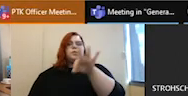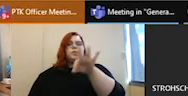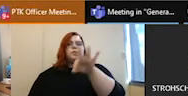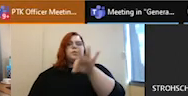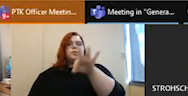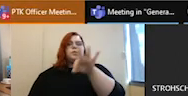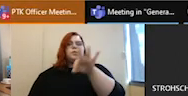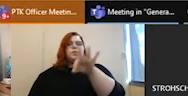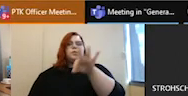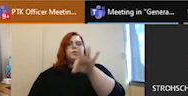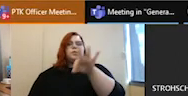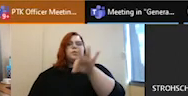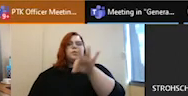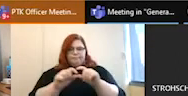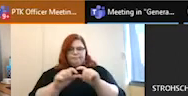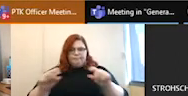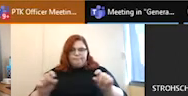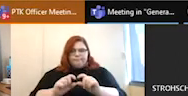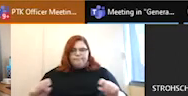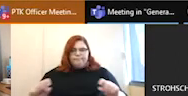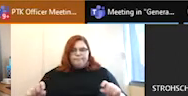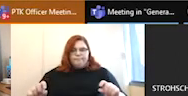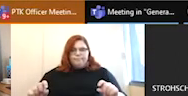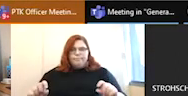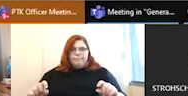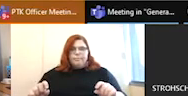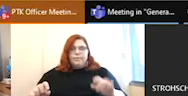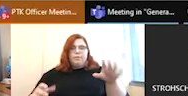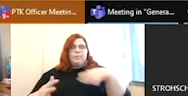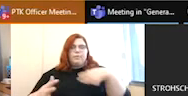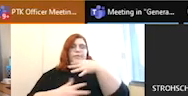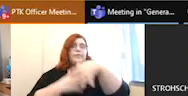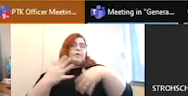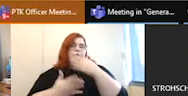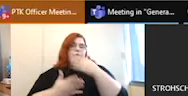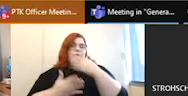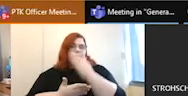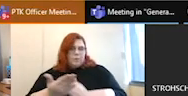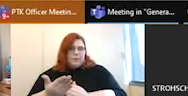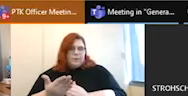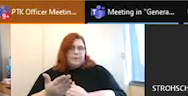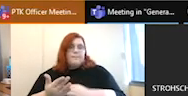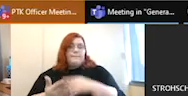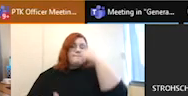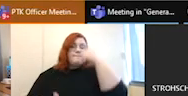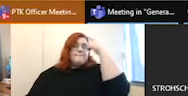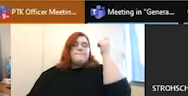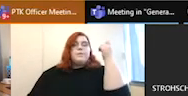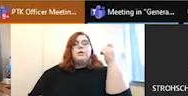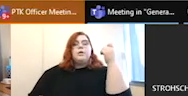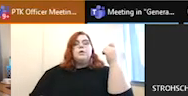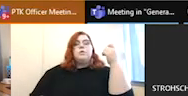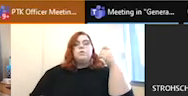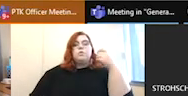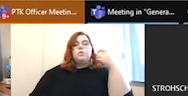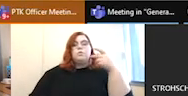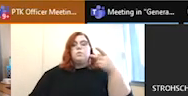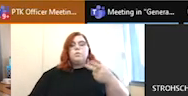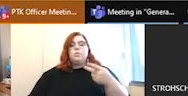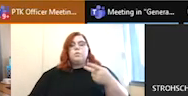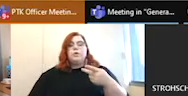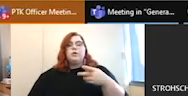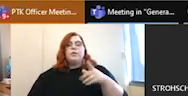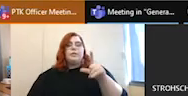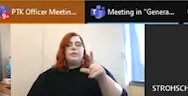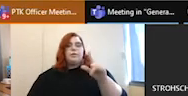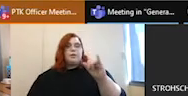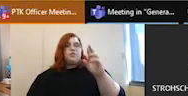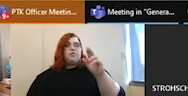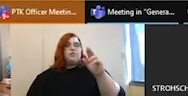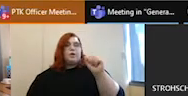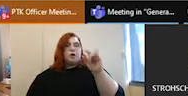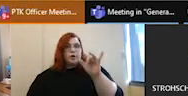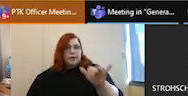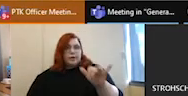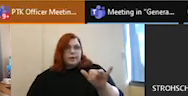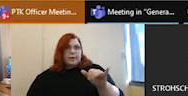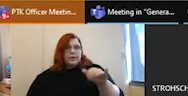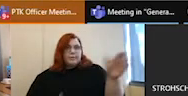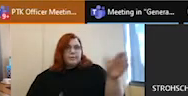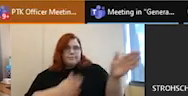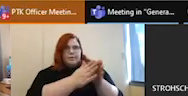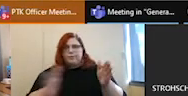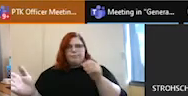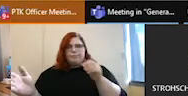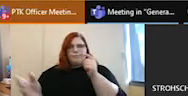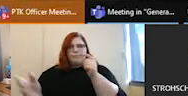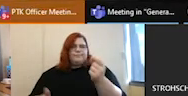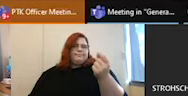be the interactive aspect, which, because we are in the literary spectrum, is very slight, right?